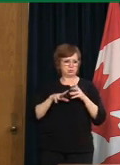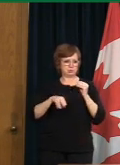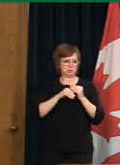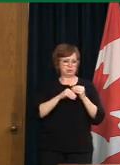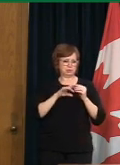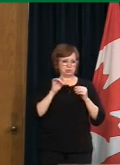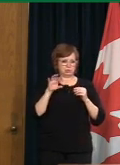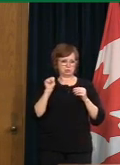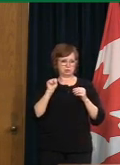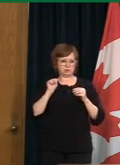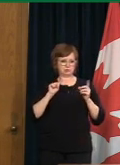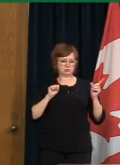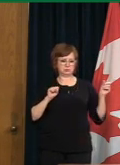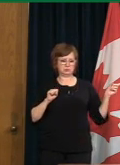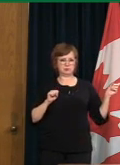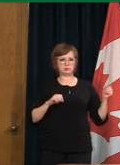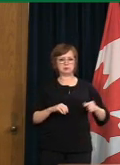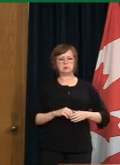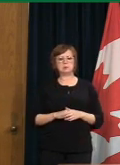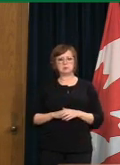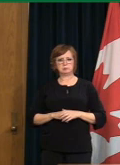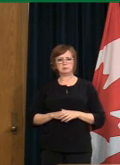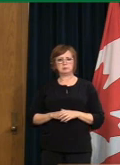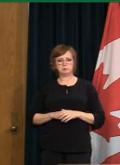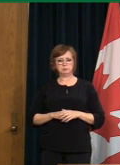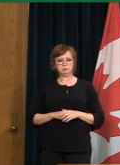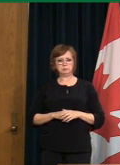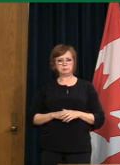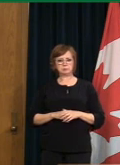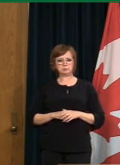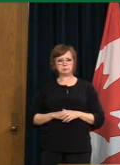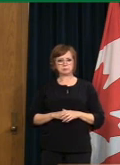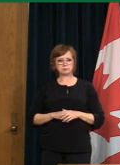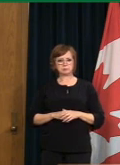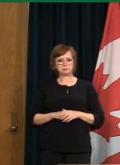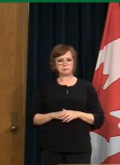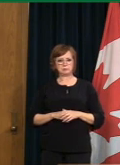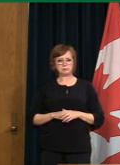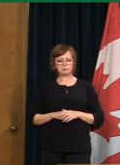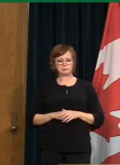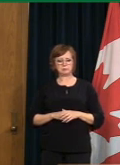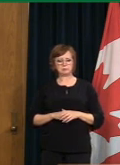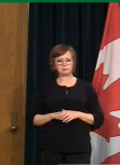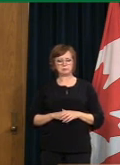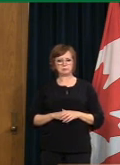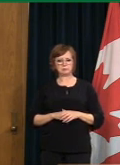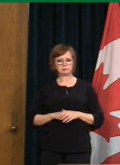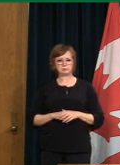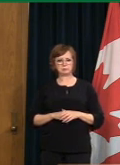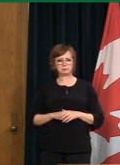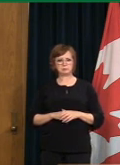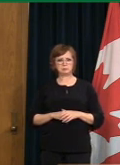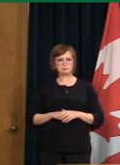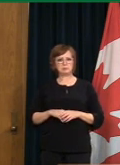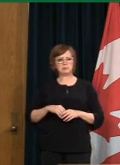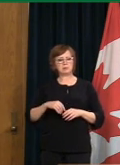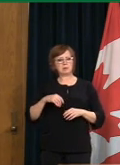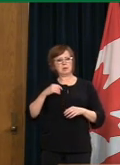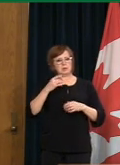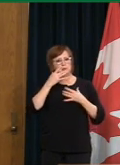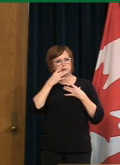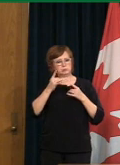Dr. Shaw? Yeah, I would just add that, on a positive note, we haven't seen, large super spreader events or